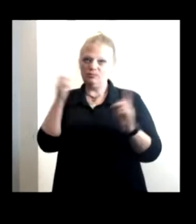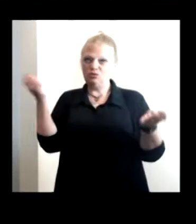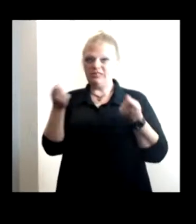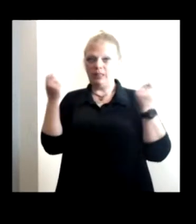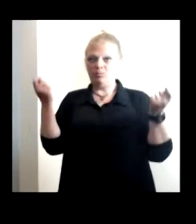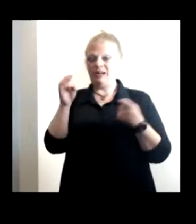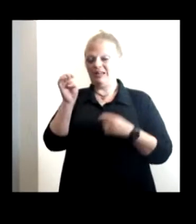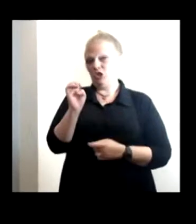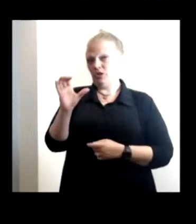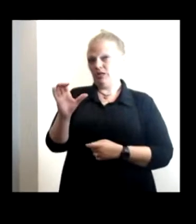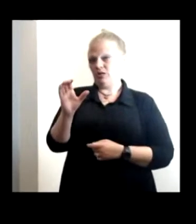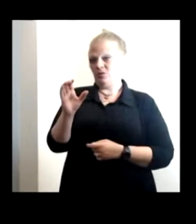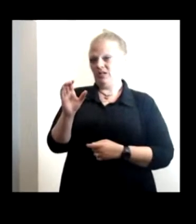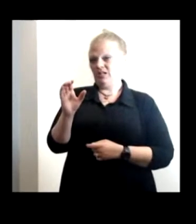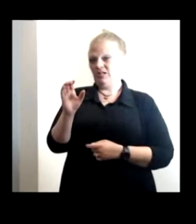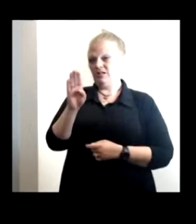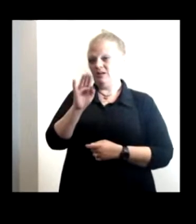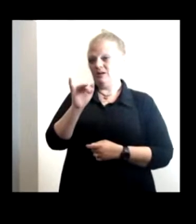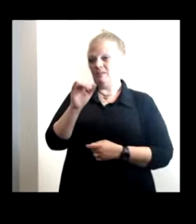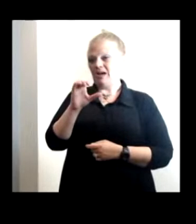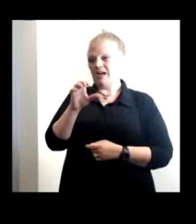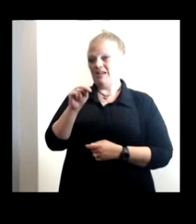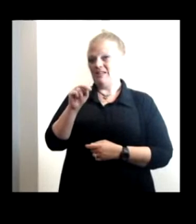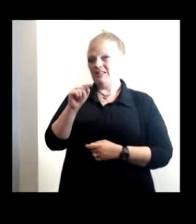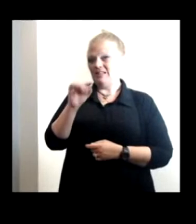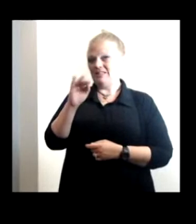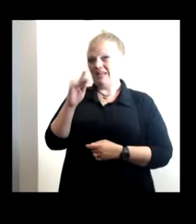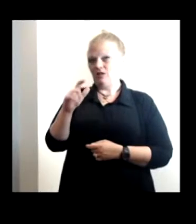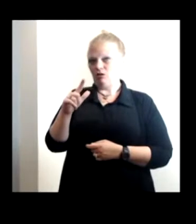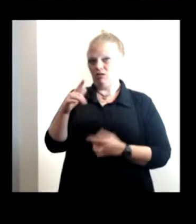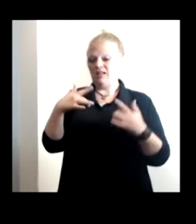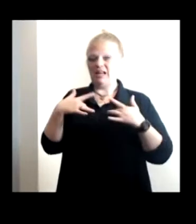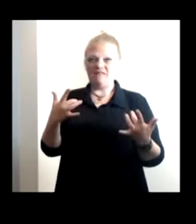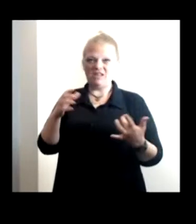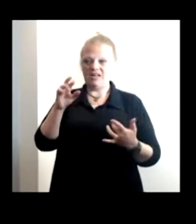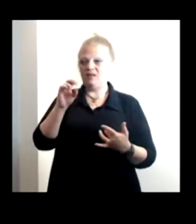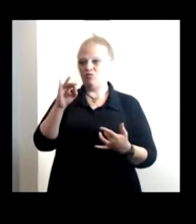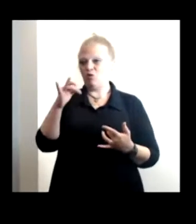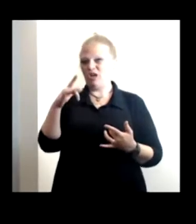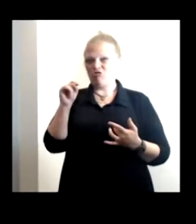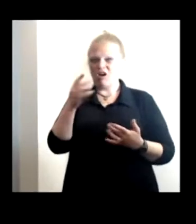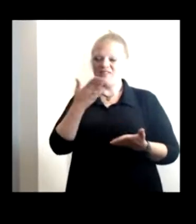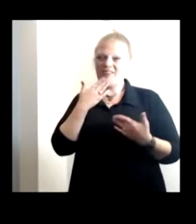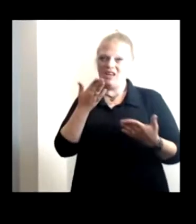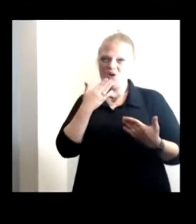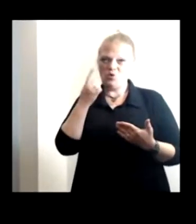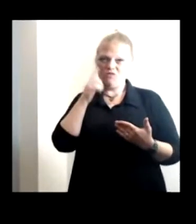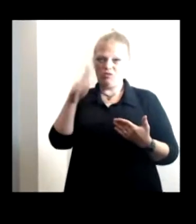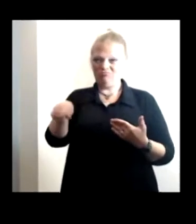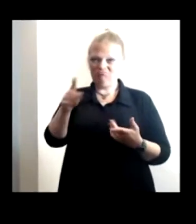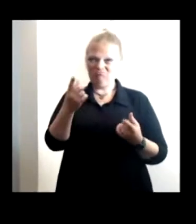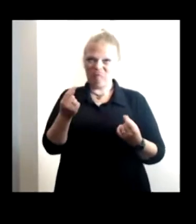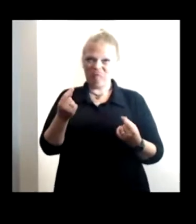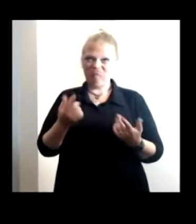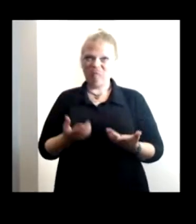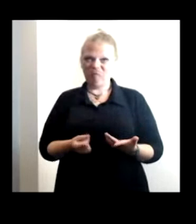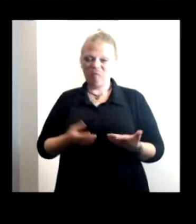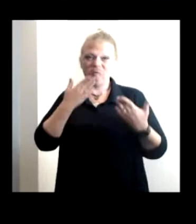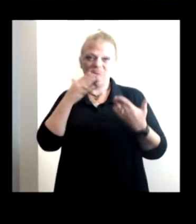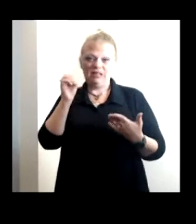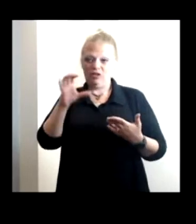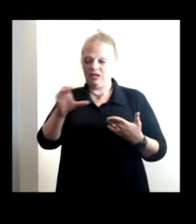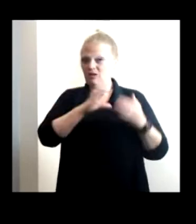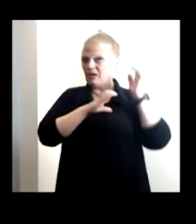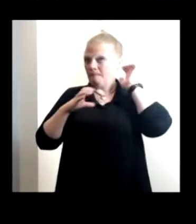celebrate Erie County's bicentennial with another event at the Roycroft. I want to thank the Roycroft for all that they're doing. Thank our Erie